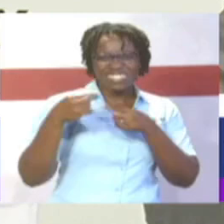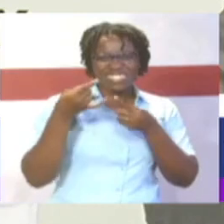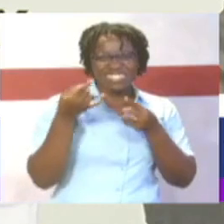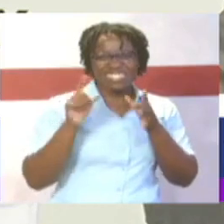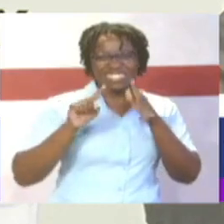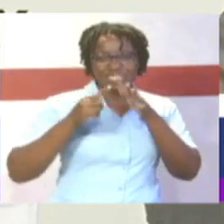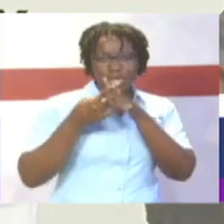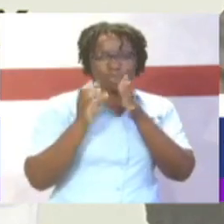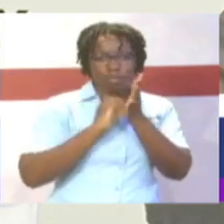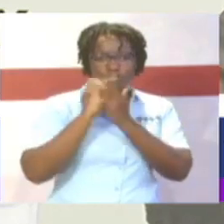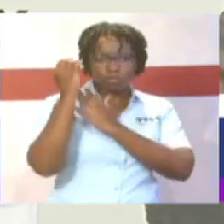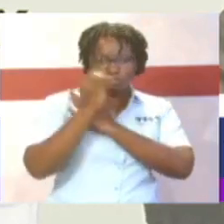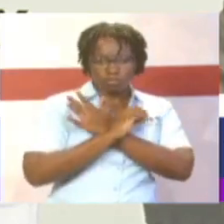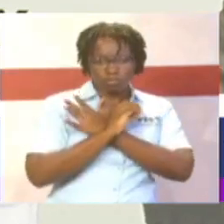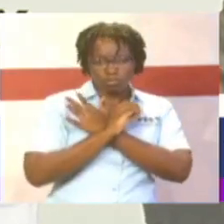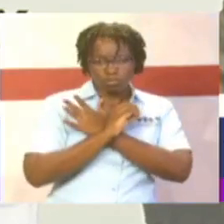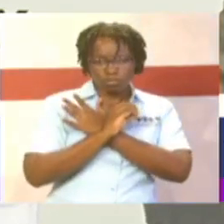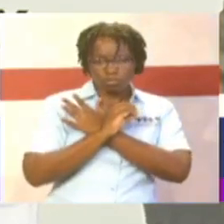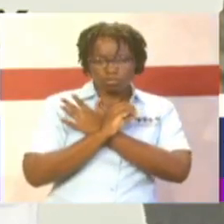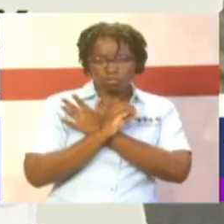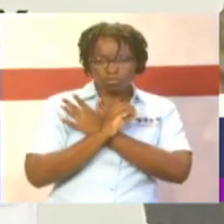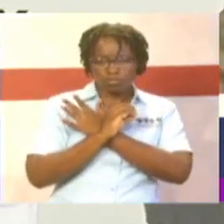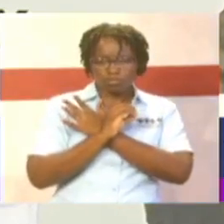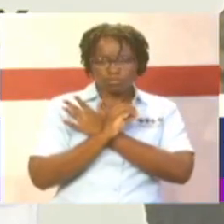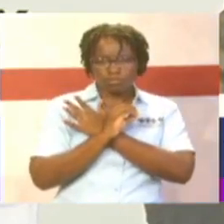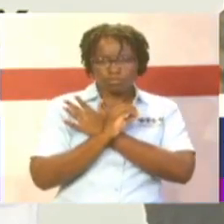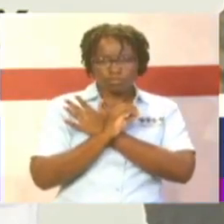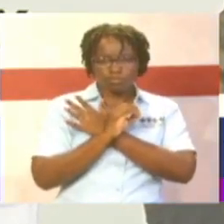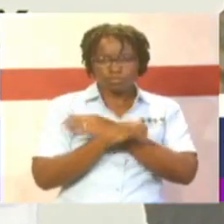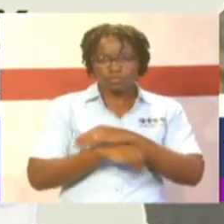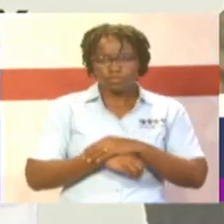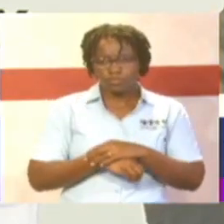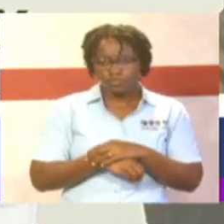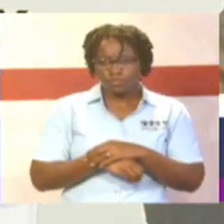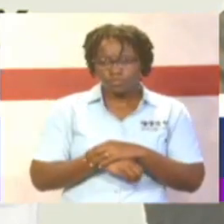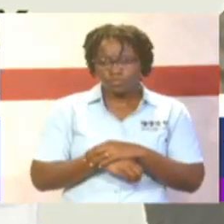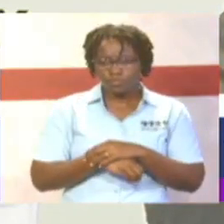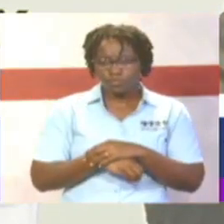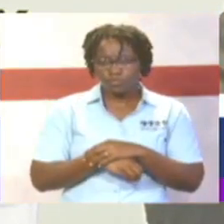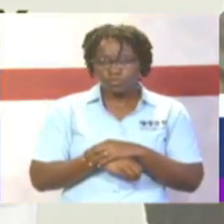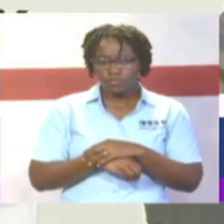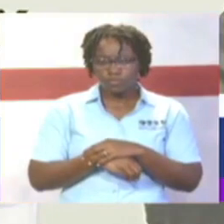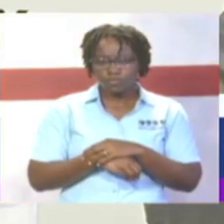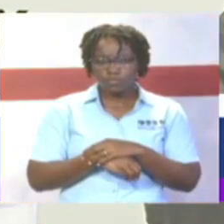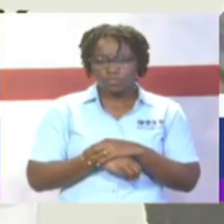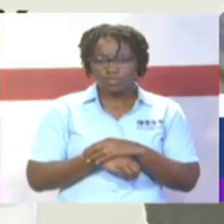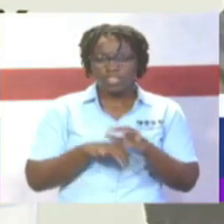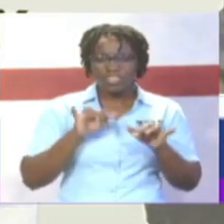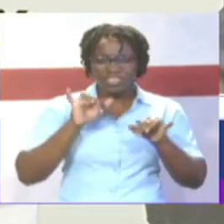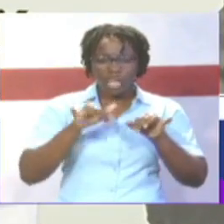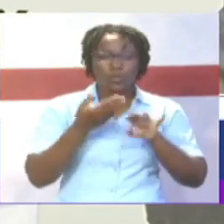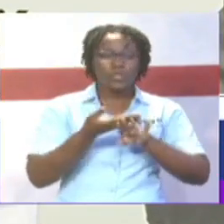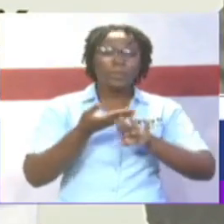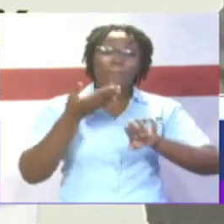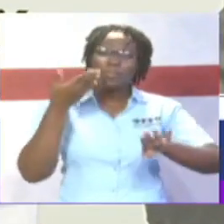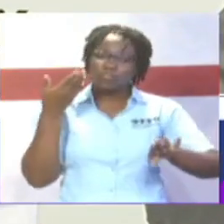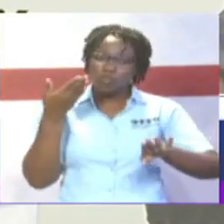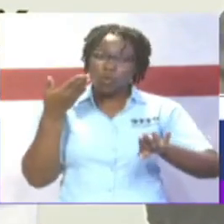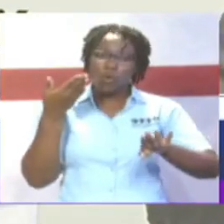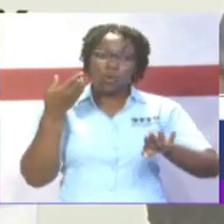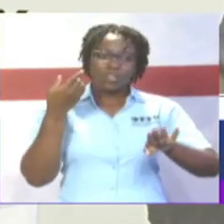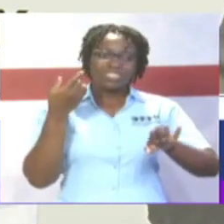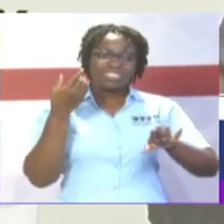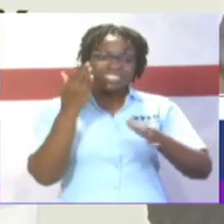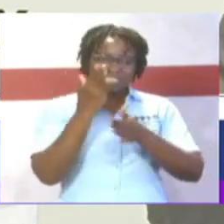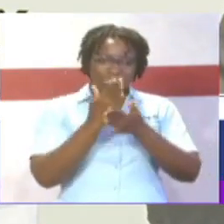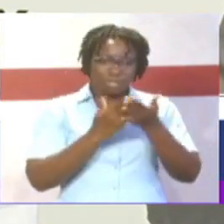actually predates some of the measures or the relaxations that you have noted. So while